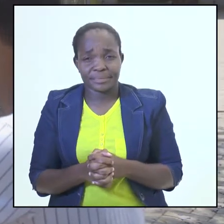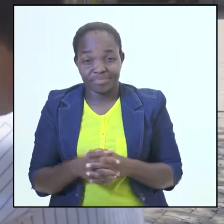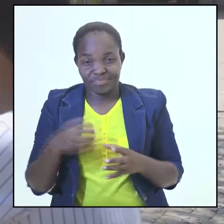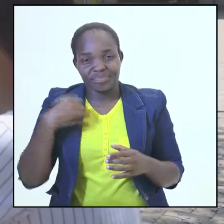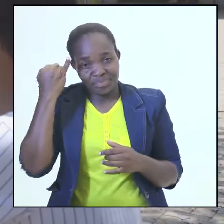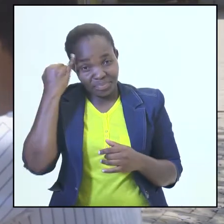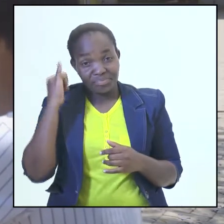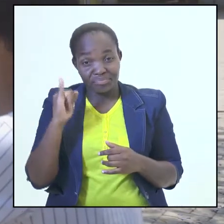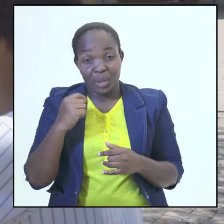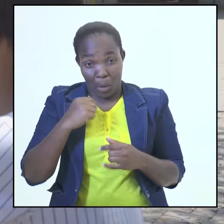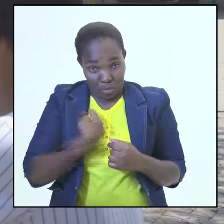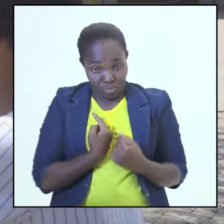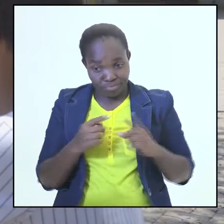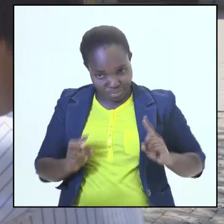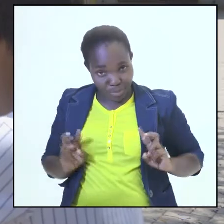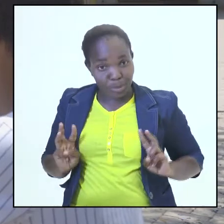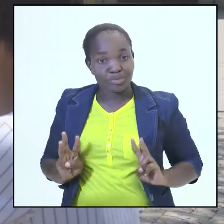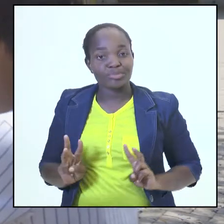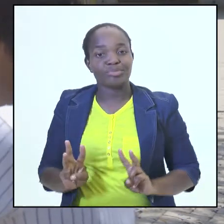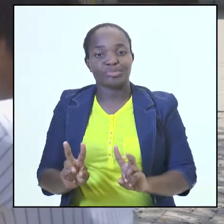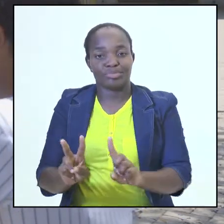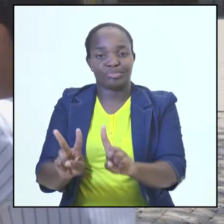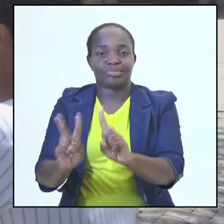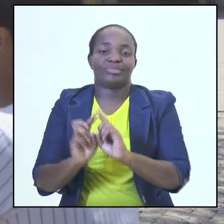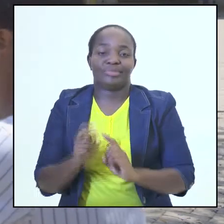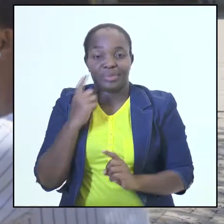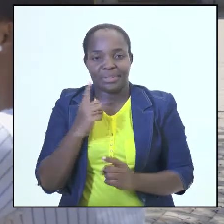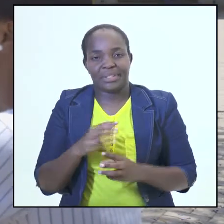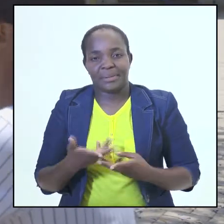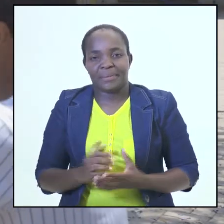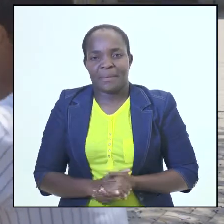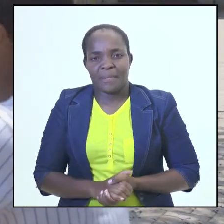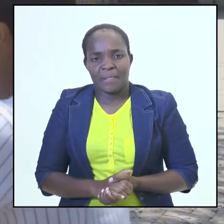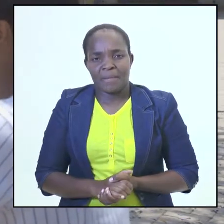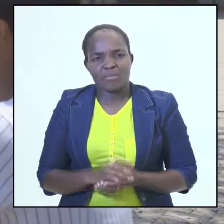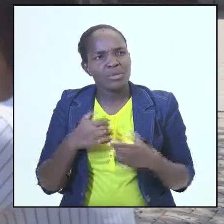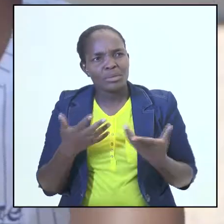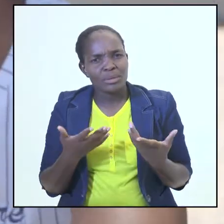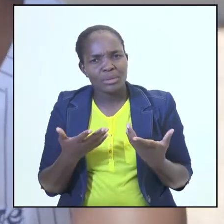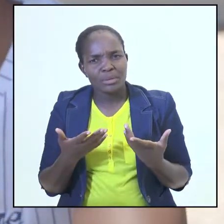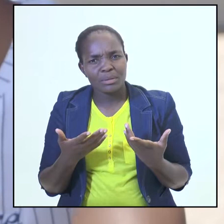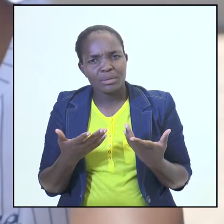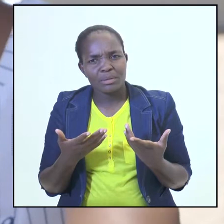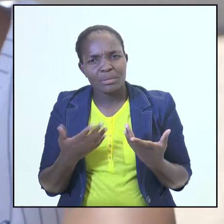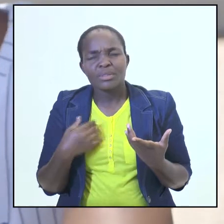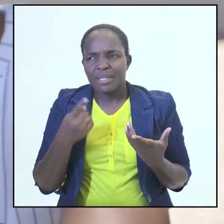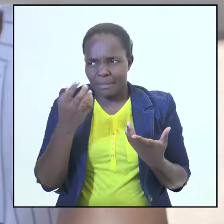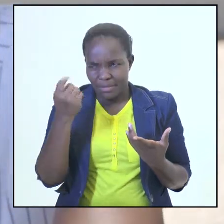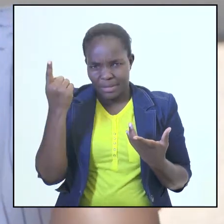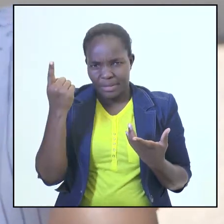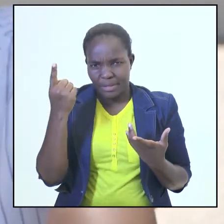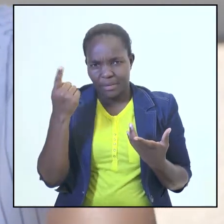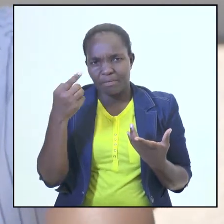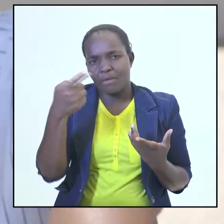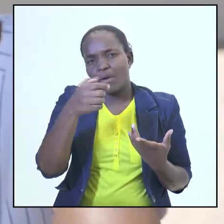idea. Let's go there for ourselves and see what they do with the water. Sounds good. Where do we have to go? They do it at the